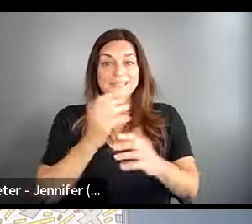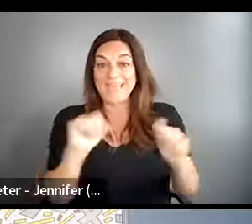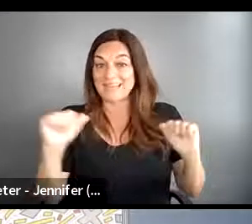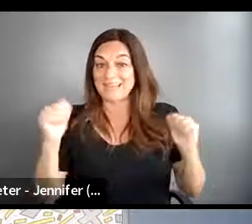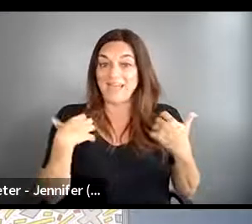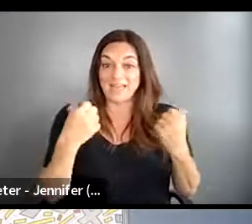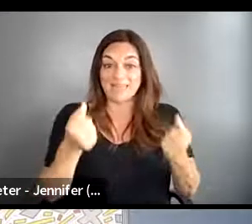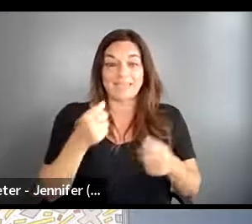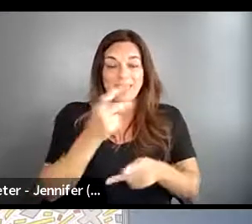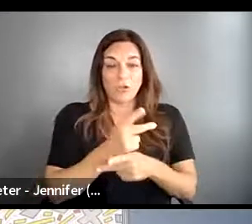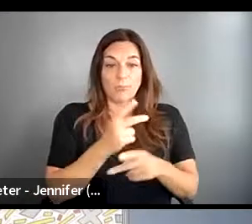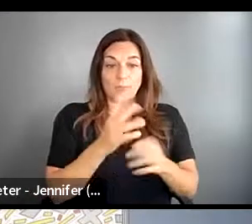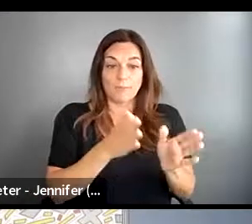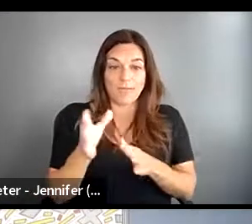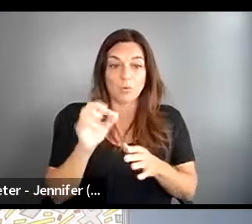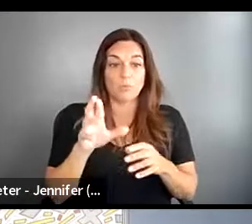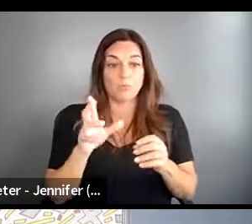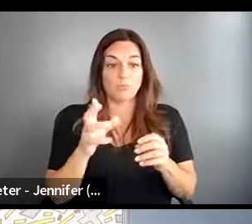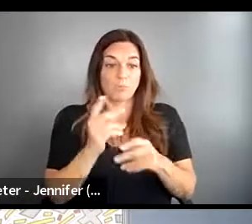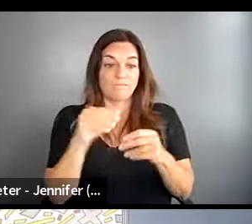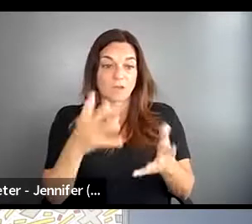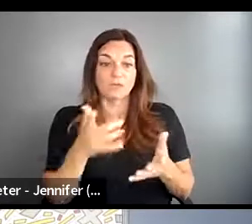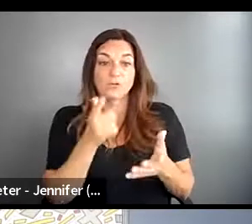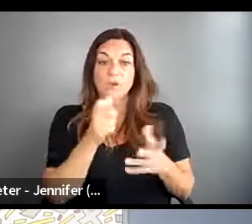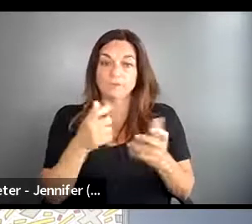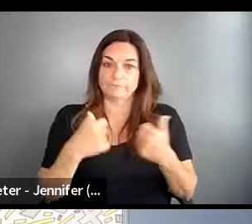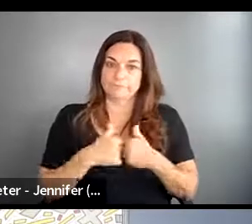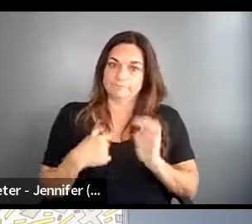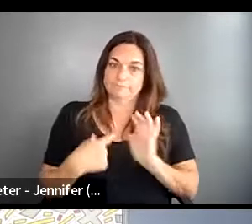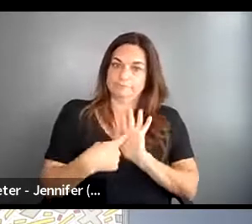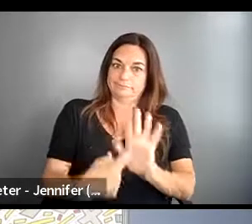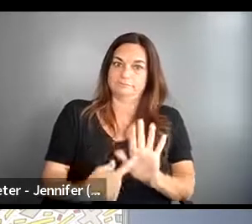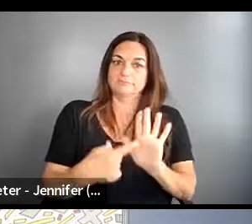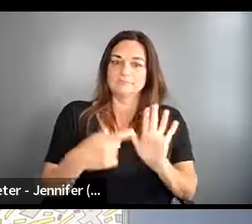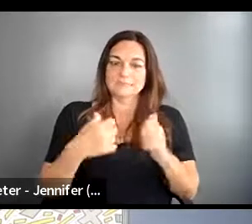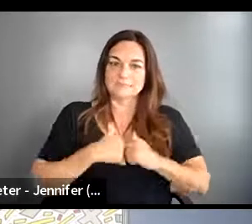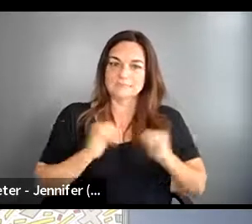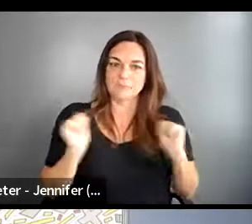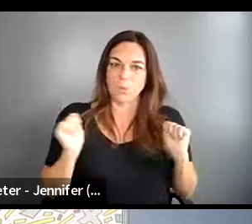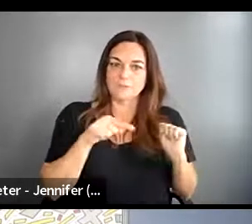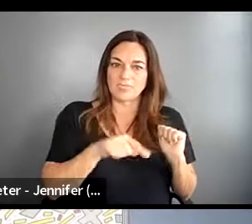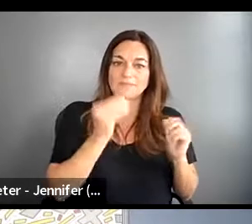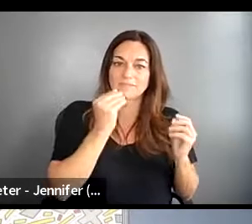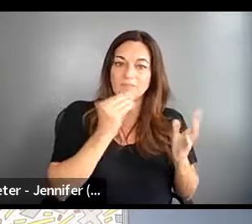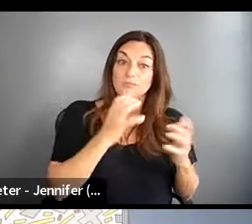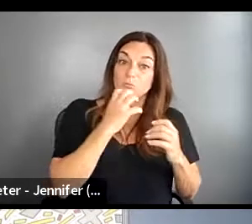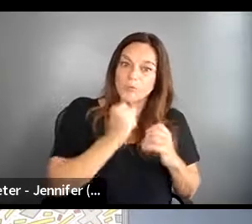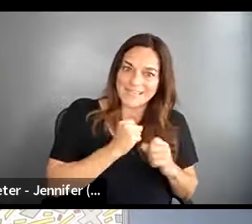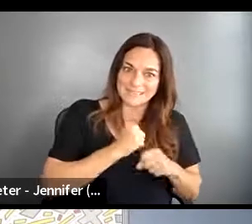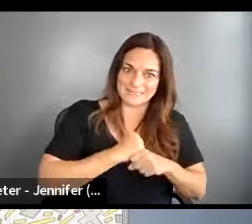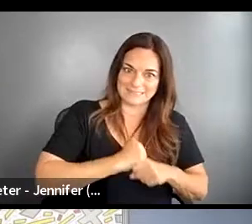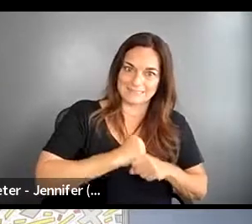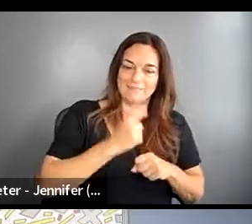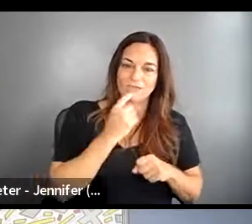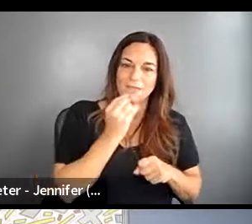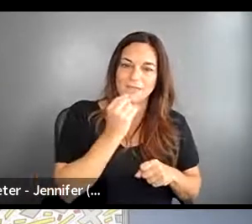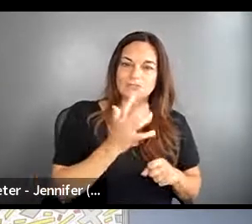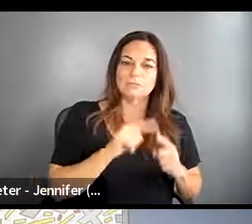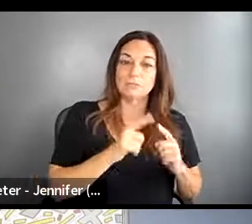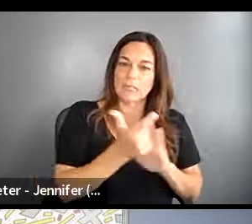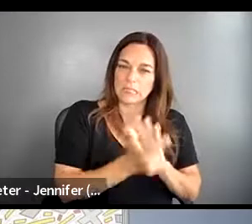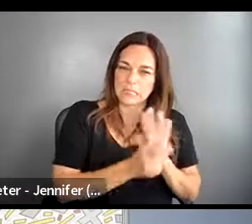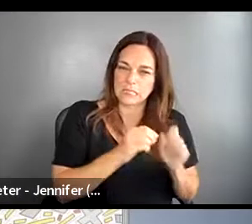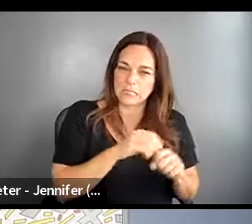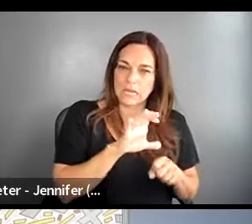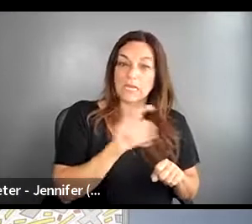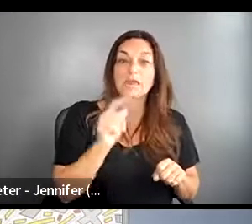provider from disclosing this protected information that's related to reproductive health care or gender-affirming care that's legal in Connecticut, unless the